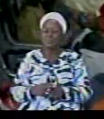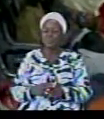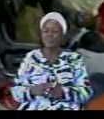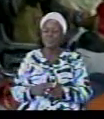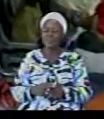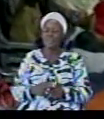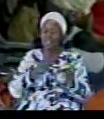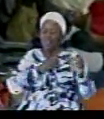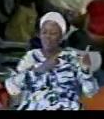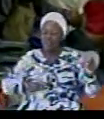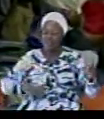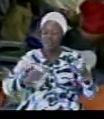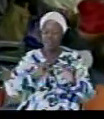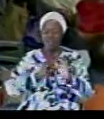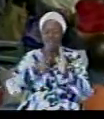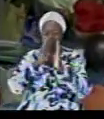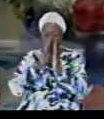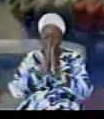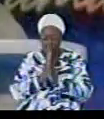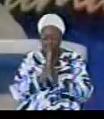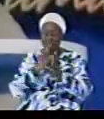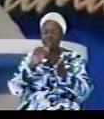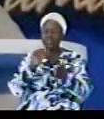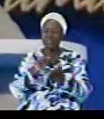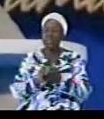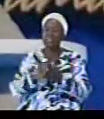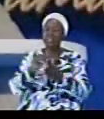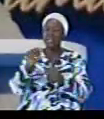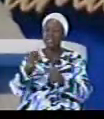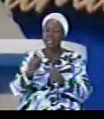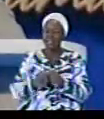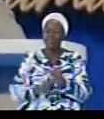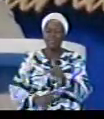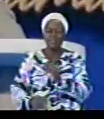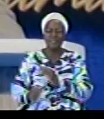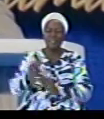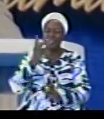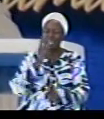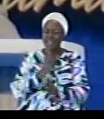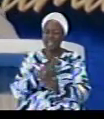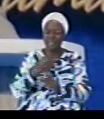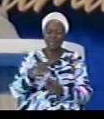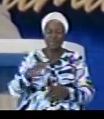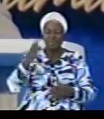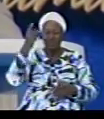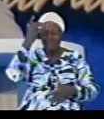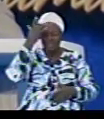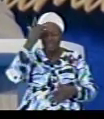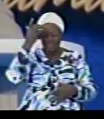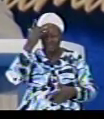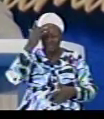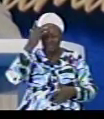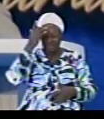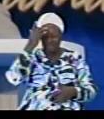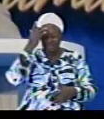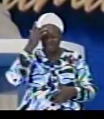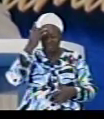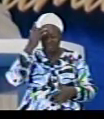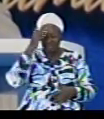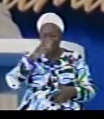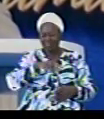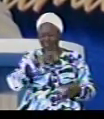Lord, I pray that every form of infirmity, of